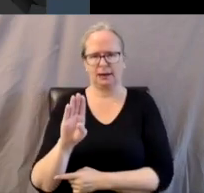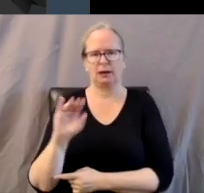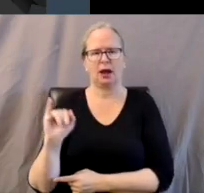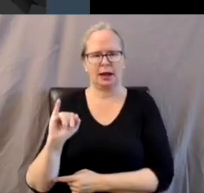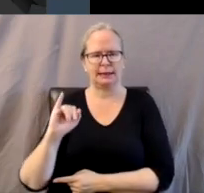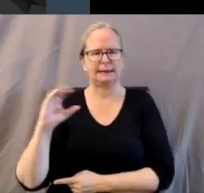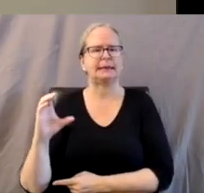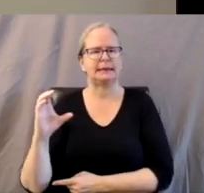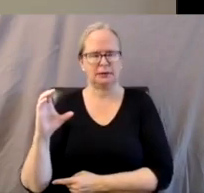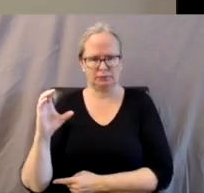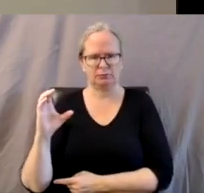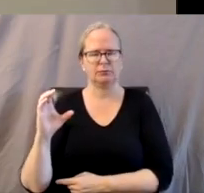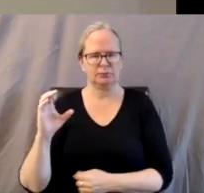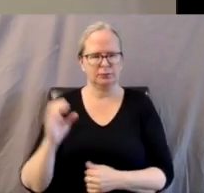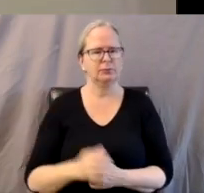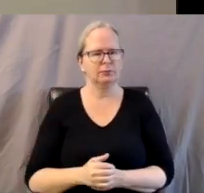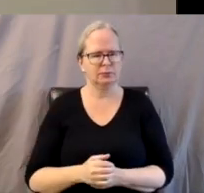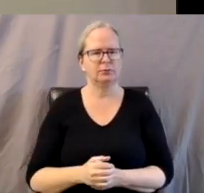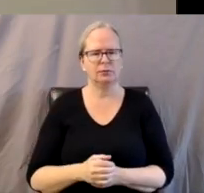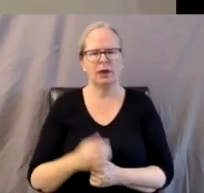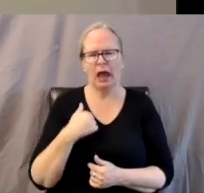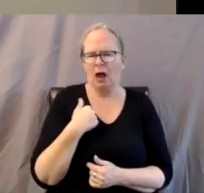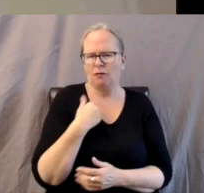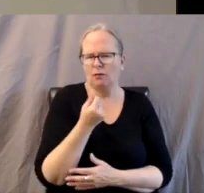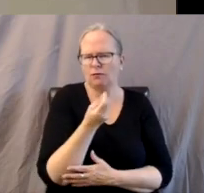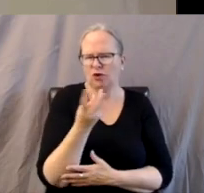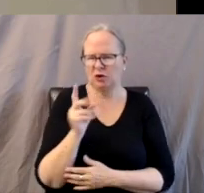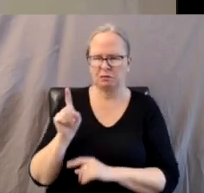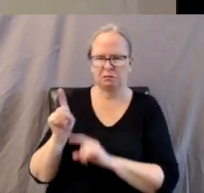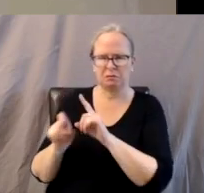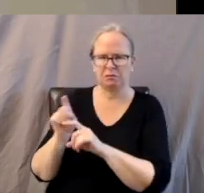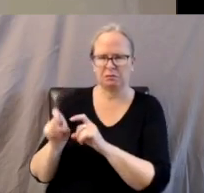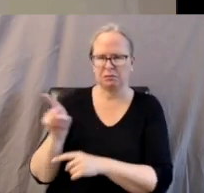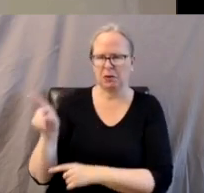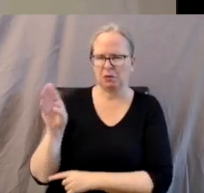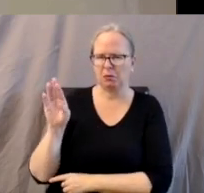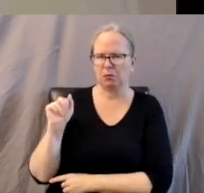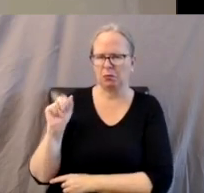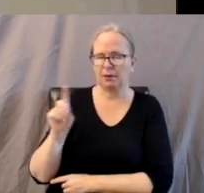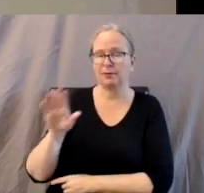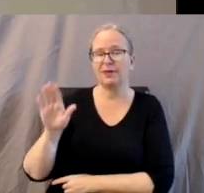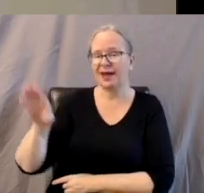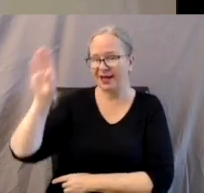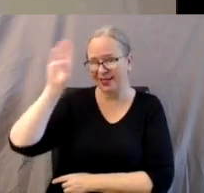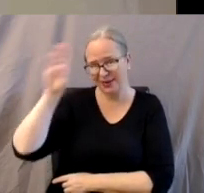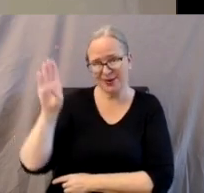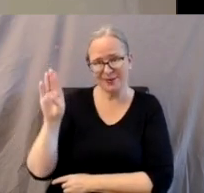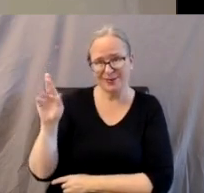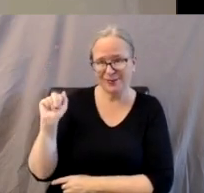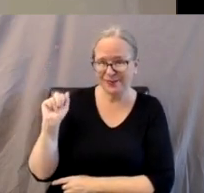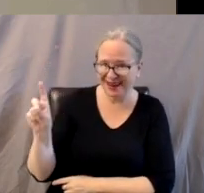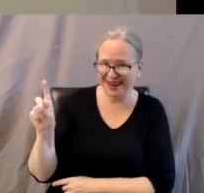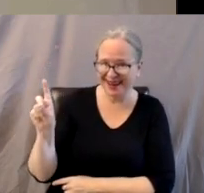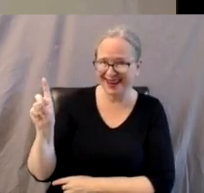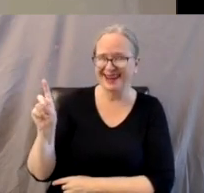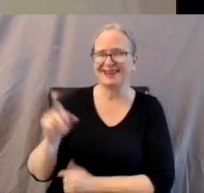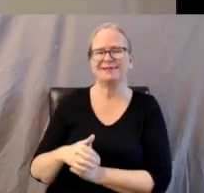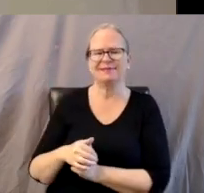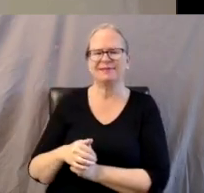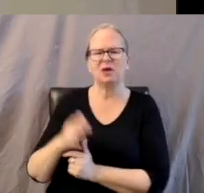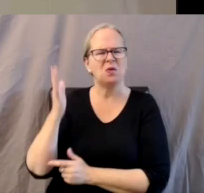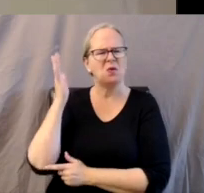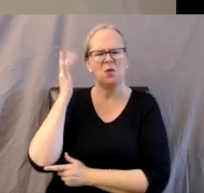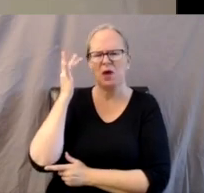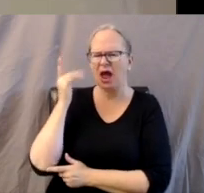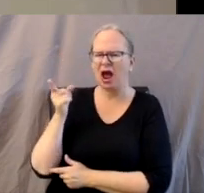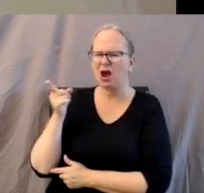I got a few questions here for Brad. Hey, Brad. Yeah. So what brought you to basic